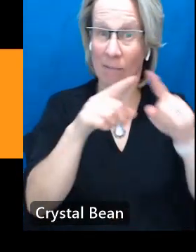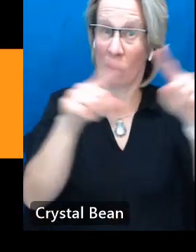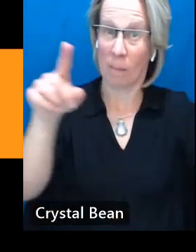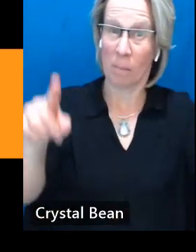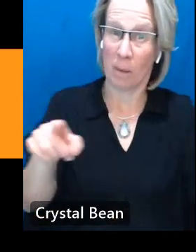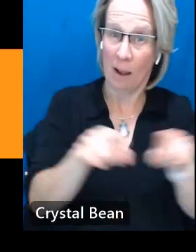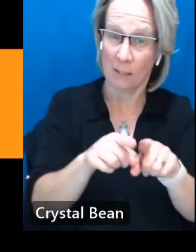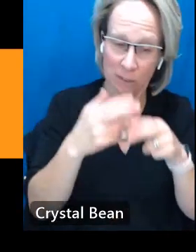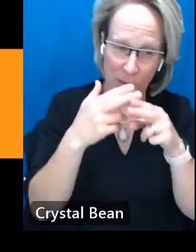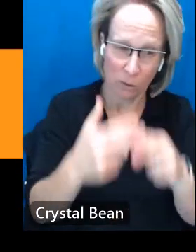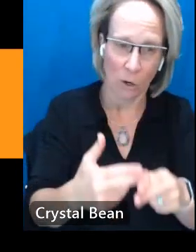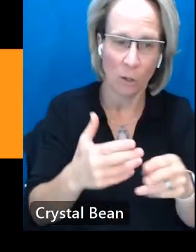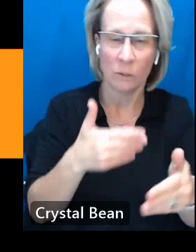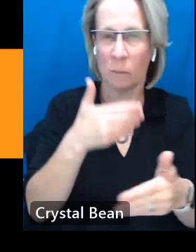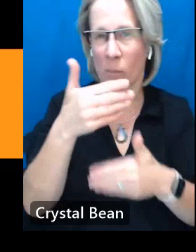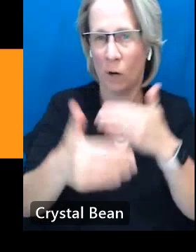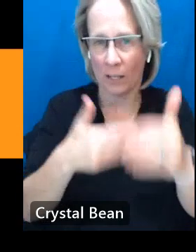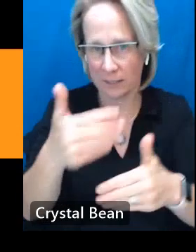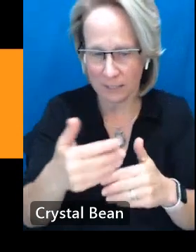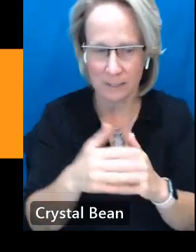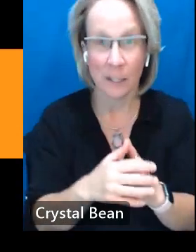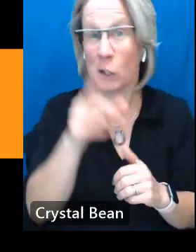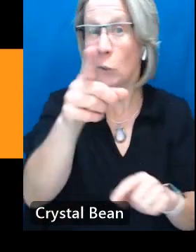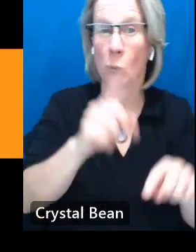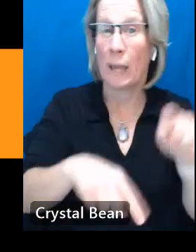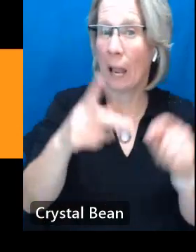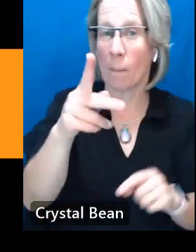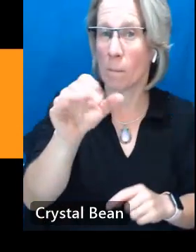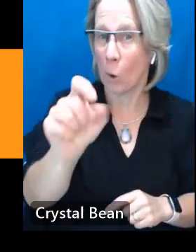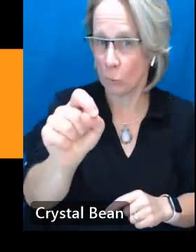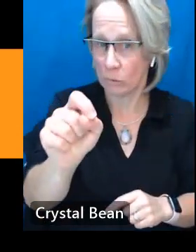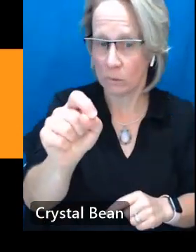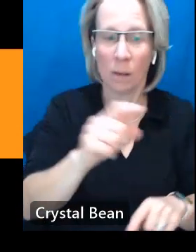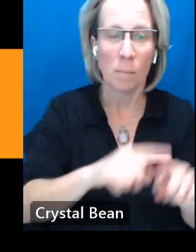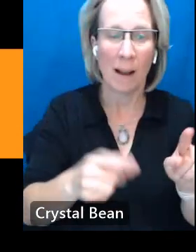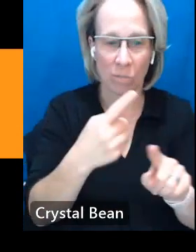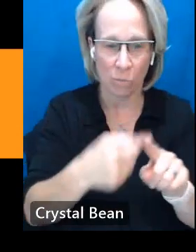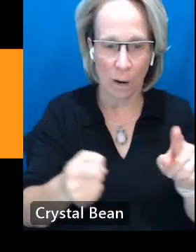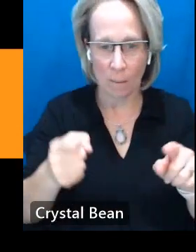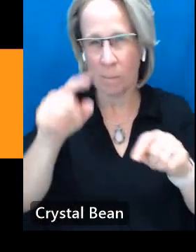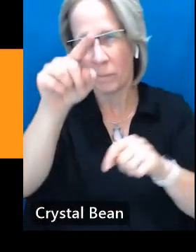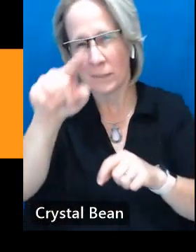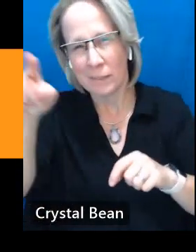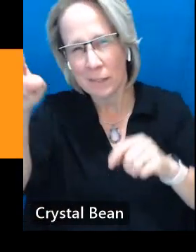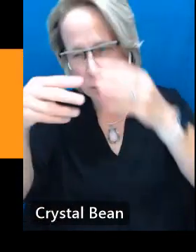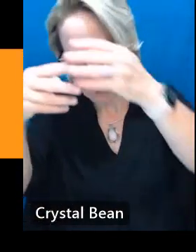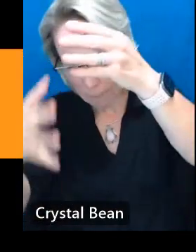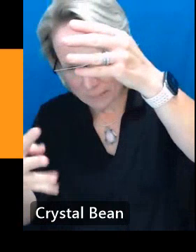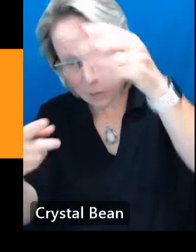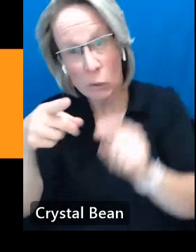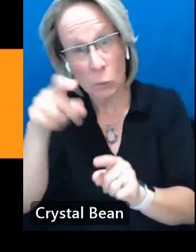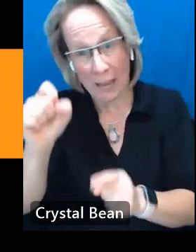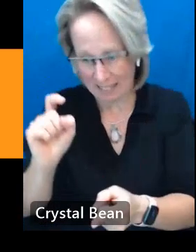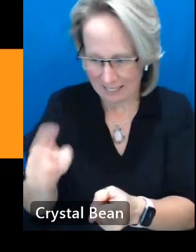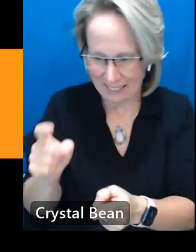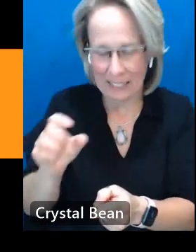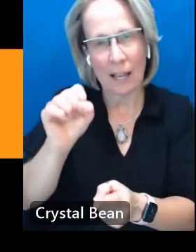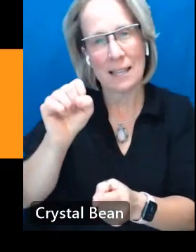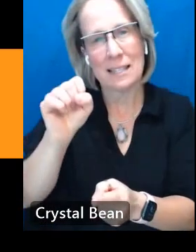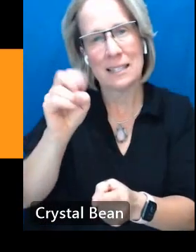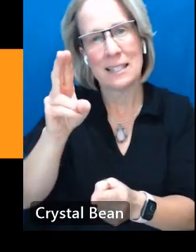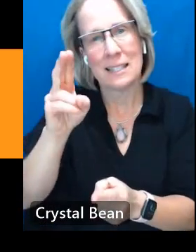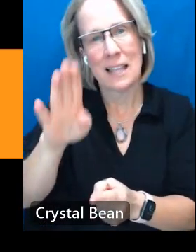journal, submit for approval. Now you won't be able to post it, but from that drop down, you can click submit and then process, and that will move it up the